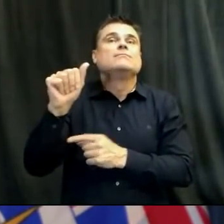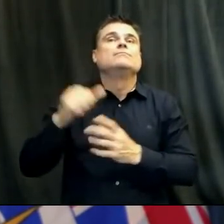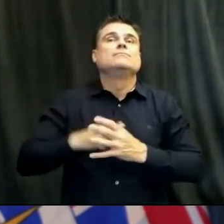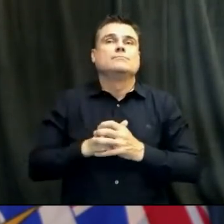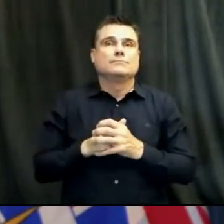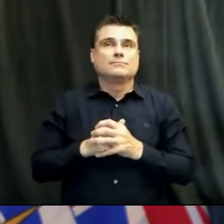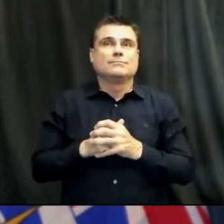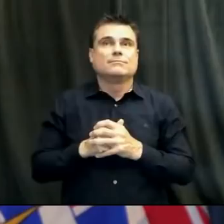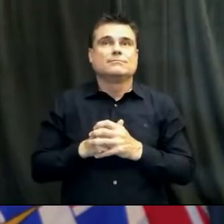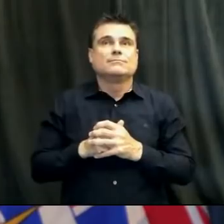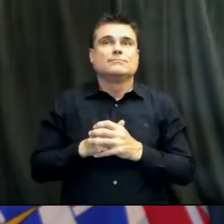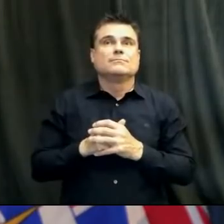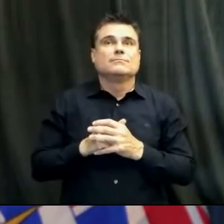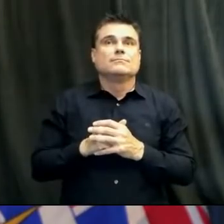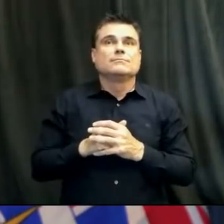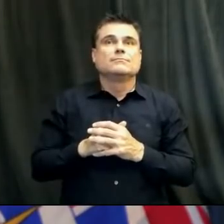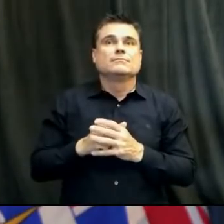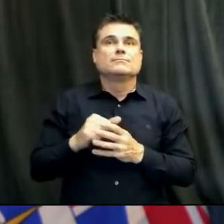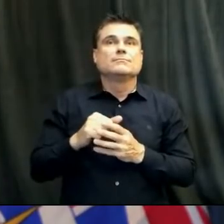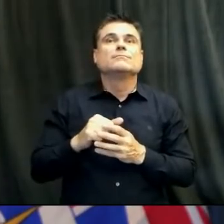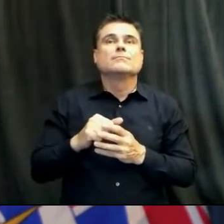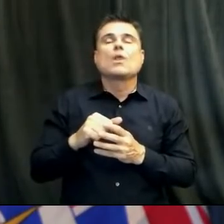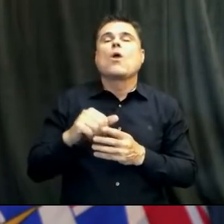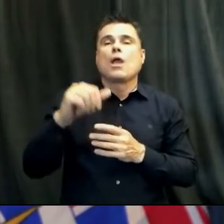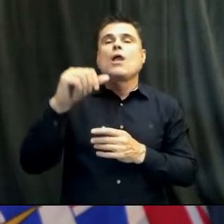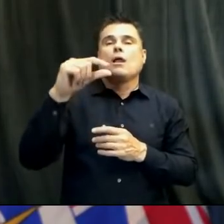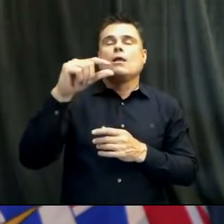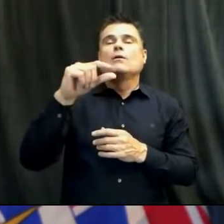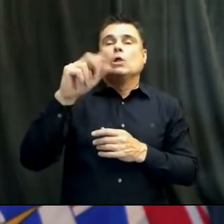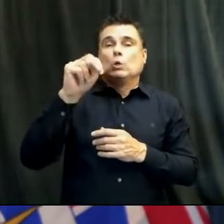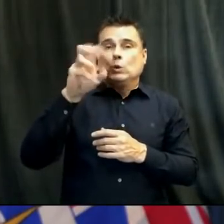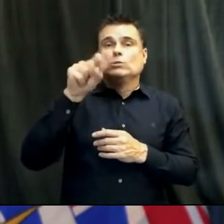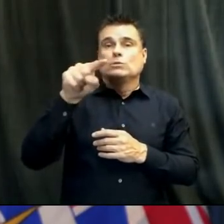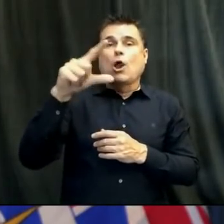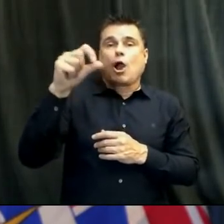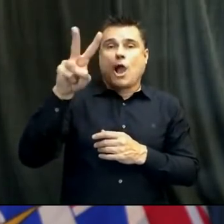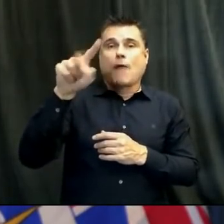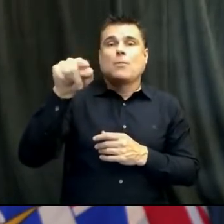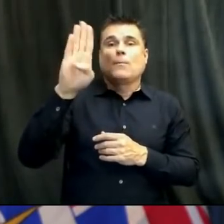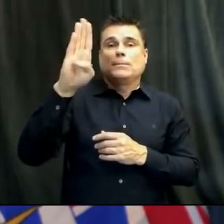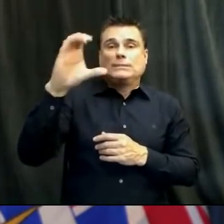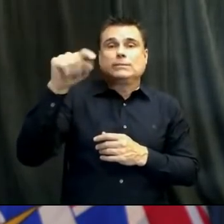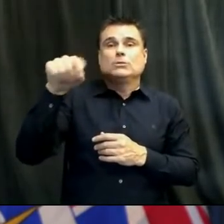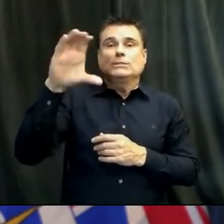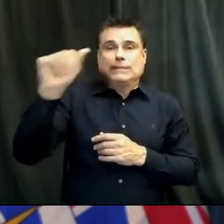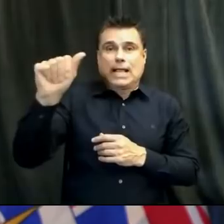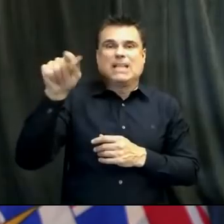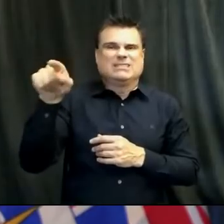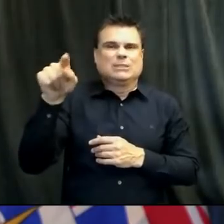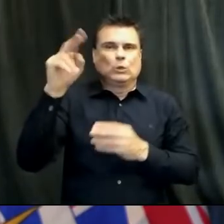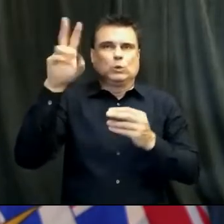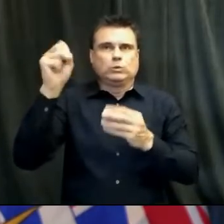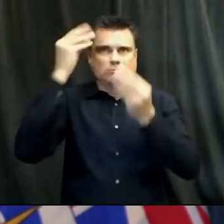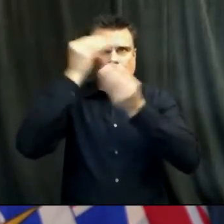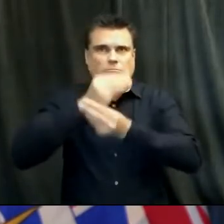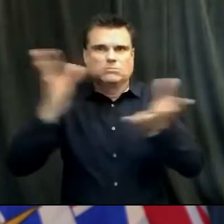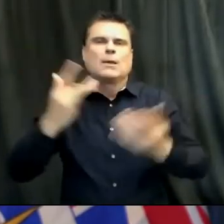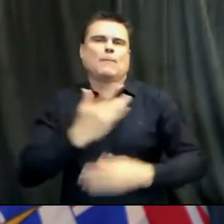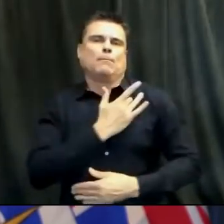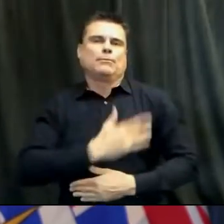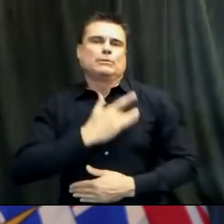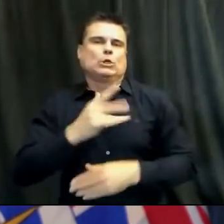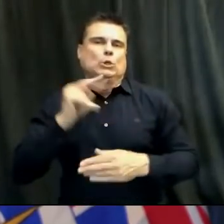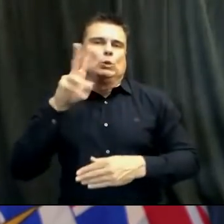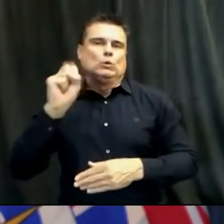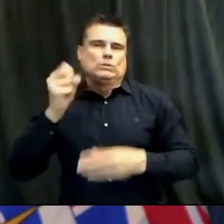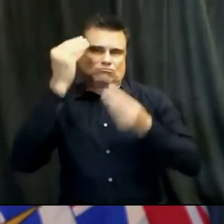given the number of children and adults in our school system. We have time for one more question this afternoon. For everyone listening, Dr. Henry and